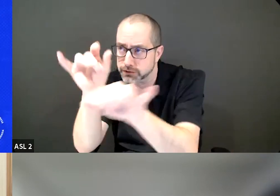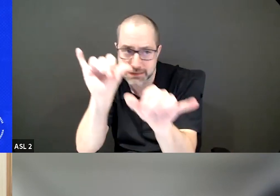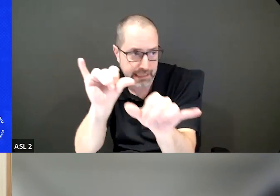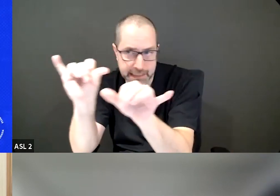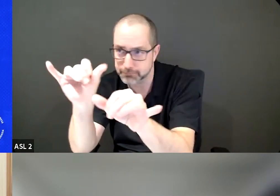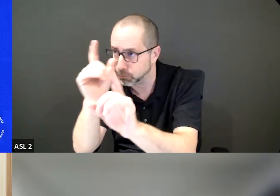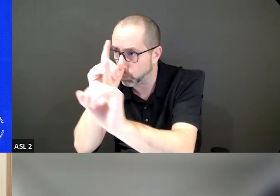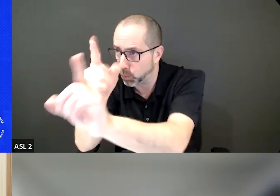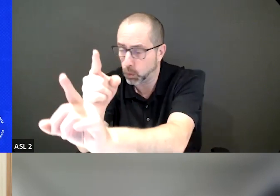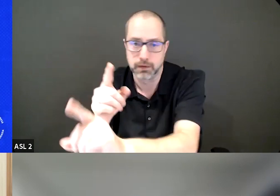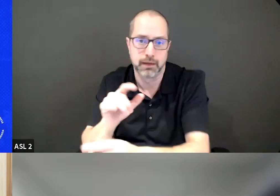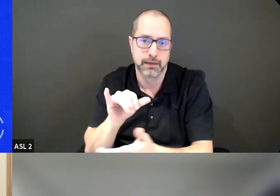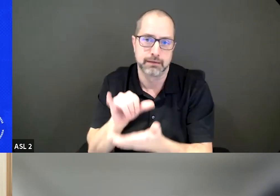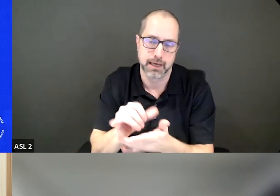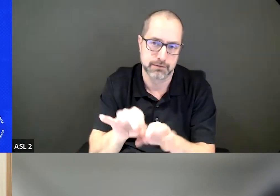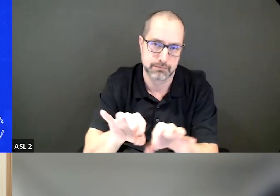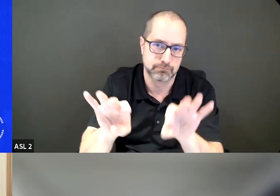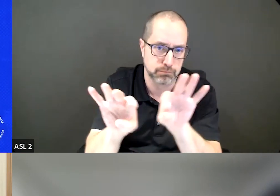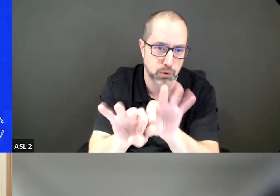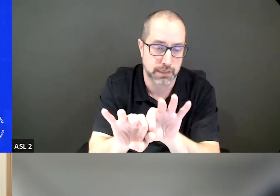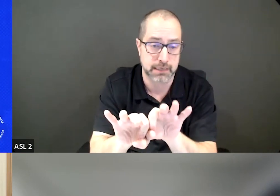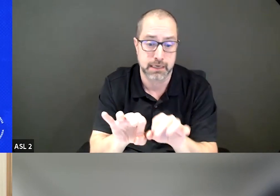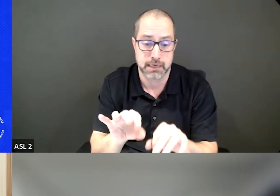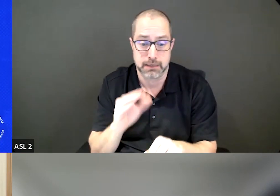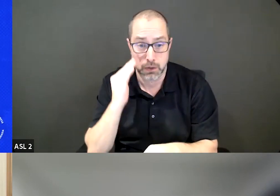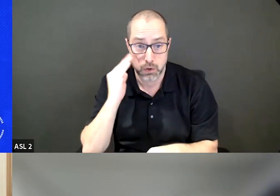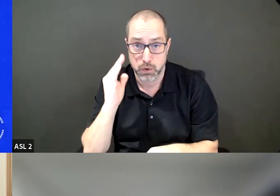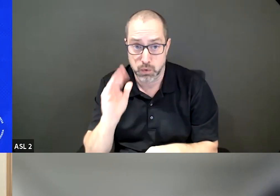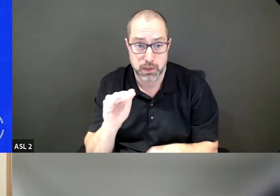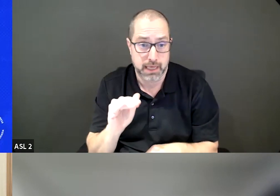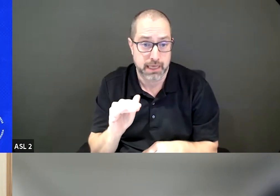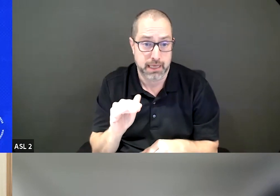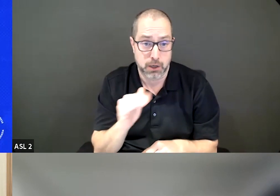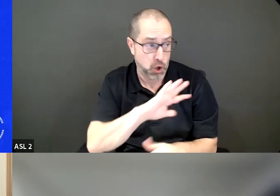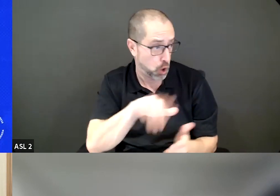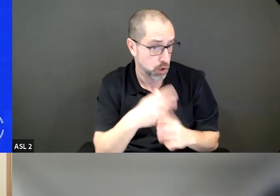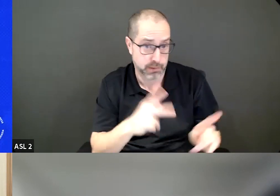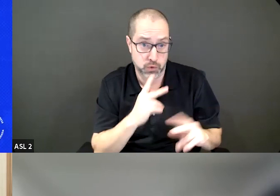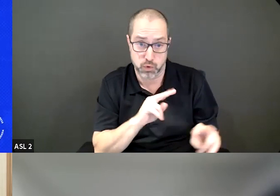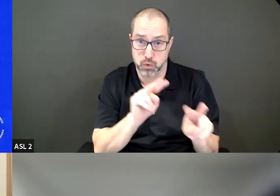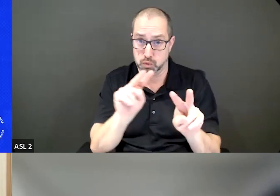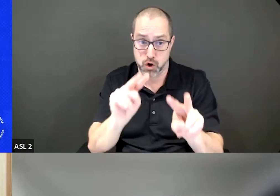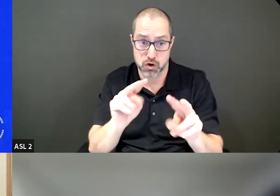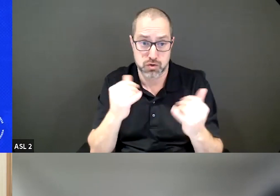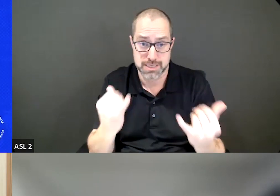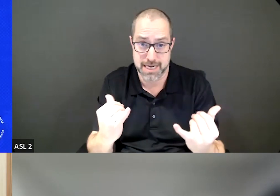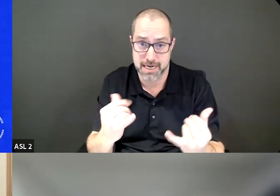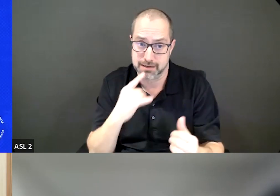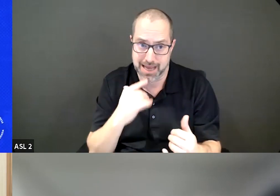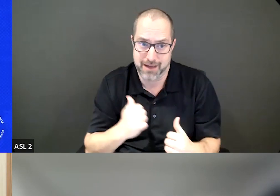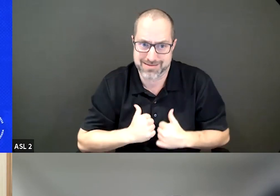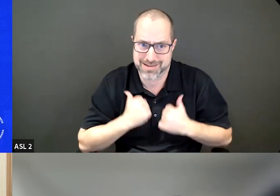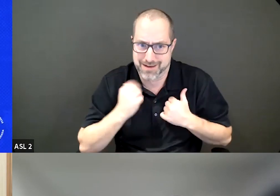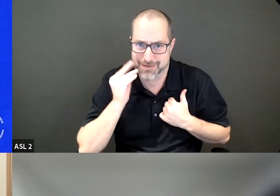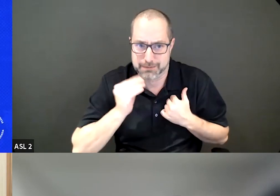here, it's so important. And you should know that all among those attending are many, many people with lived experience who are